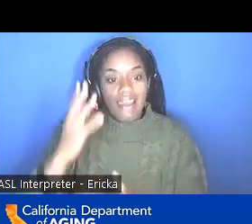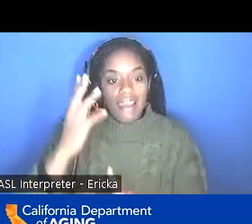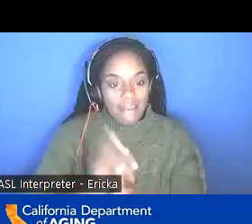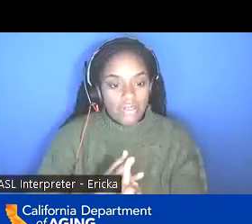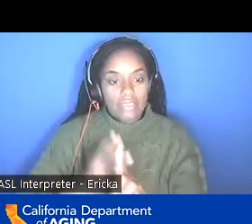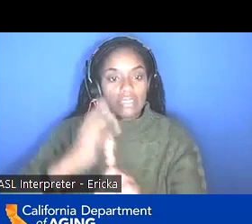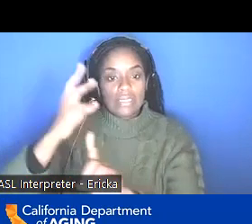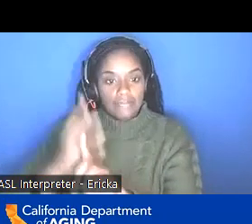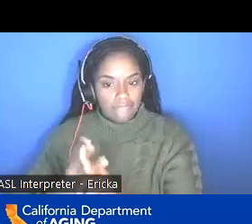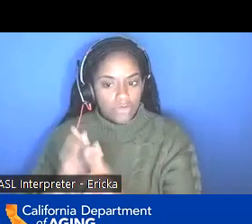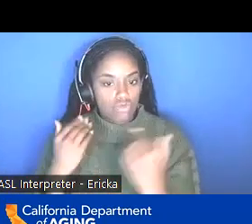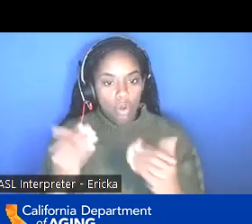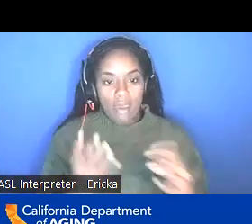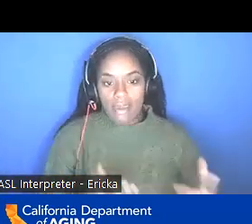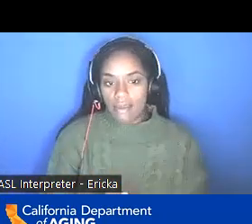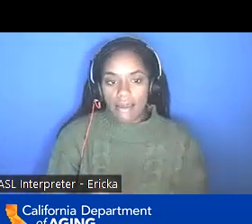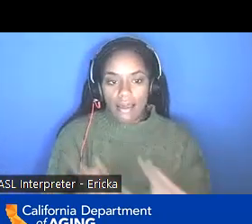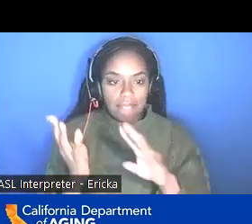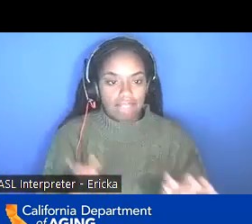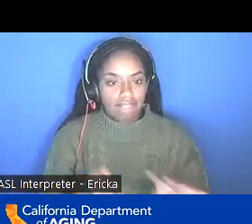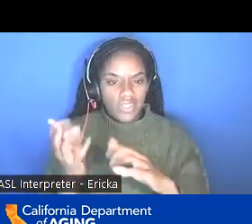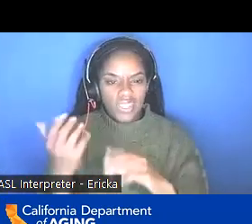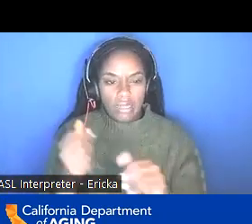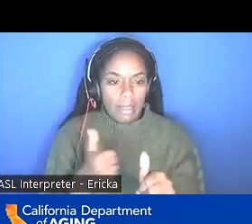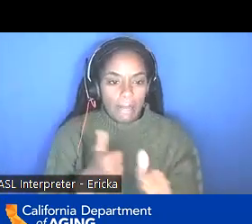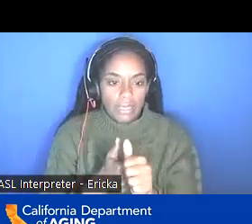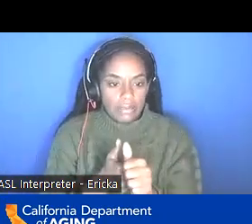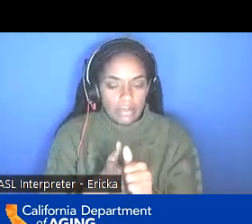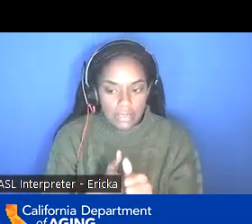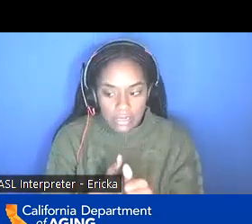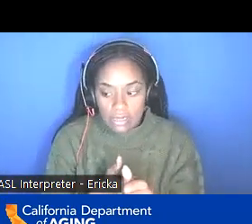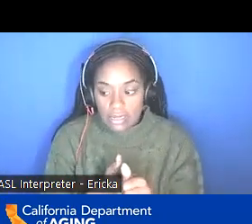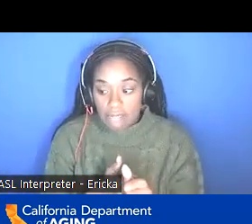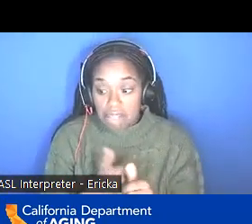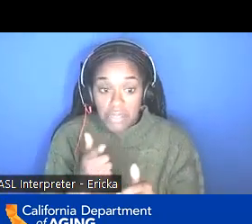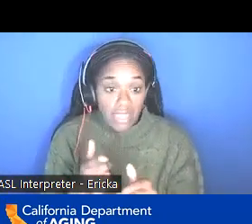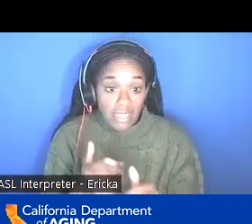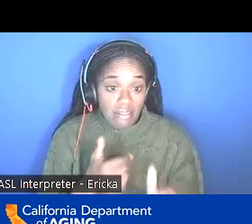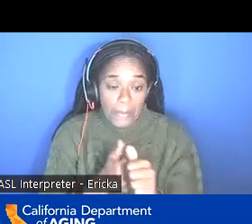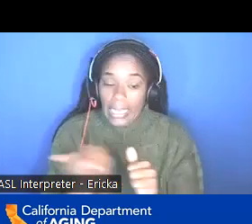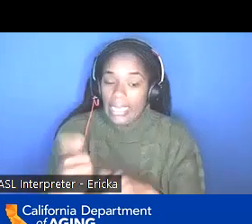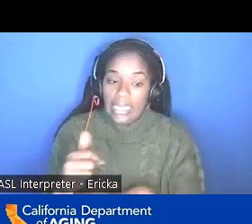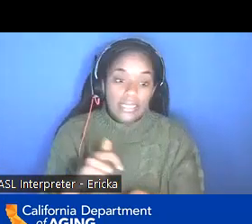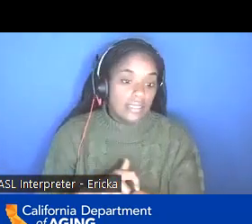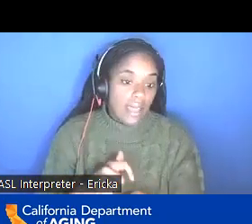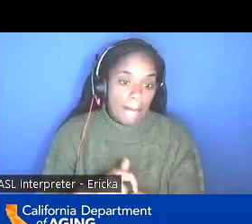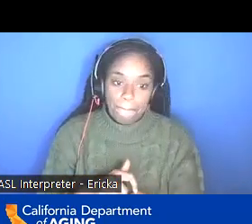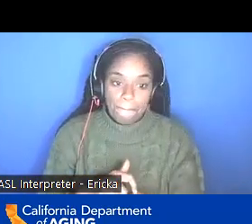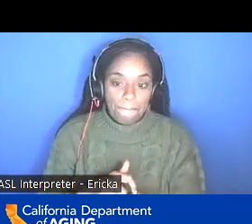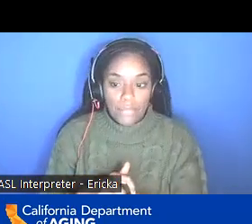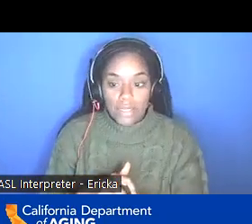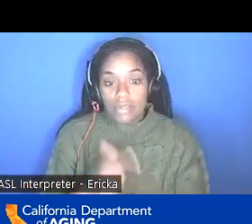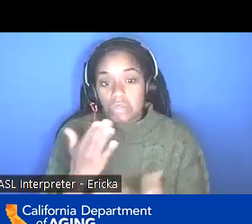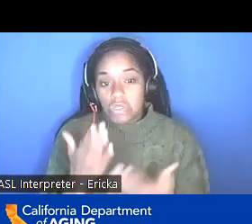any updates they might have, but they can update their initiatives at any time. So you could see some